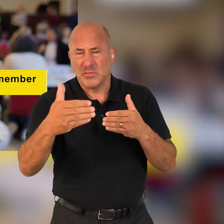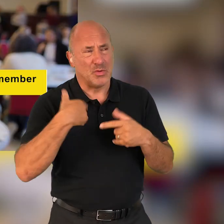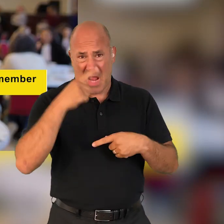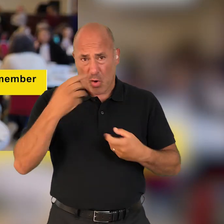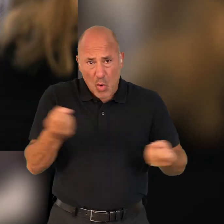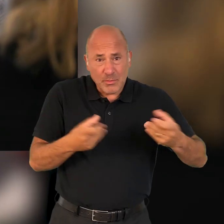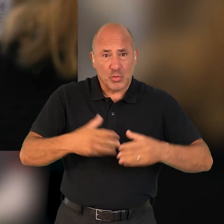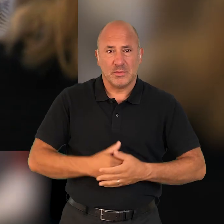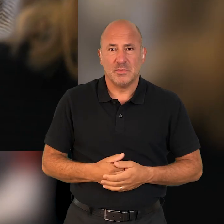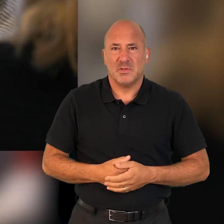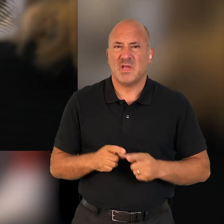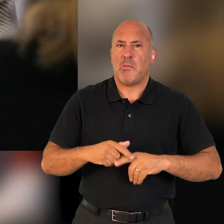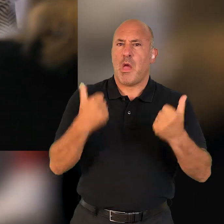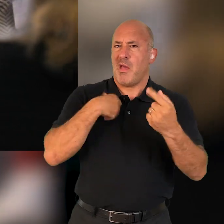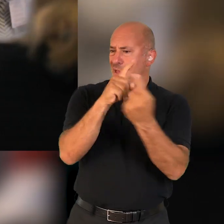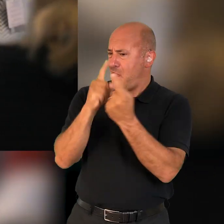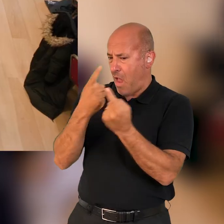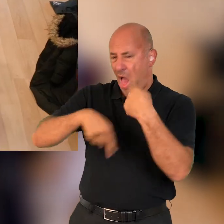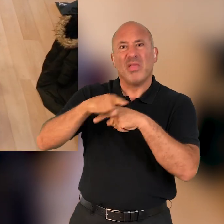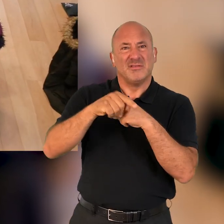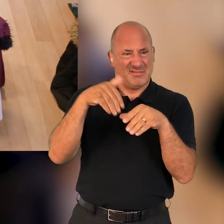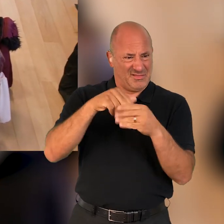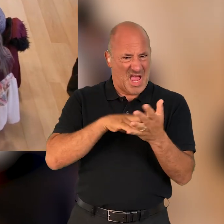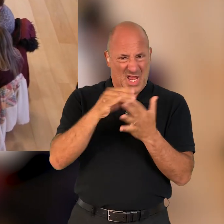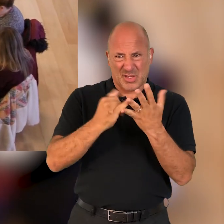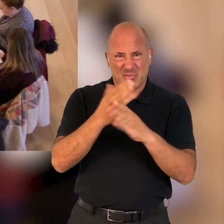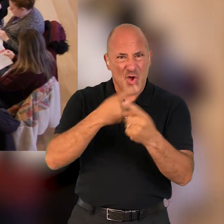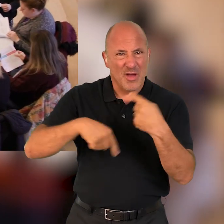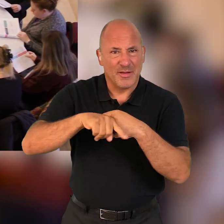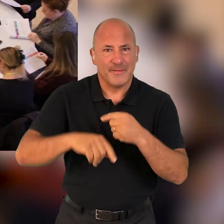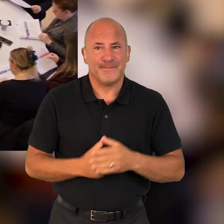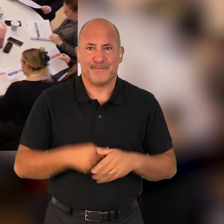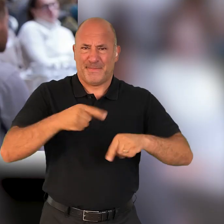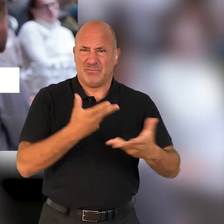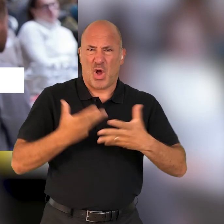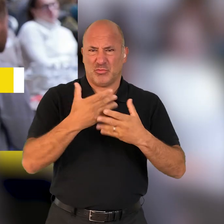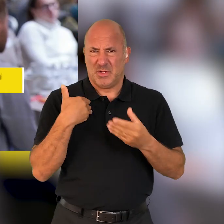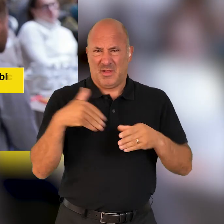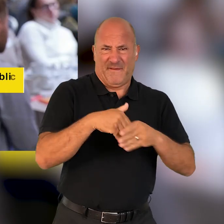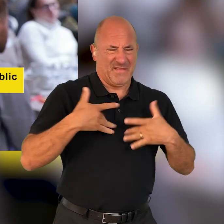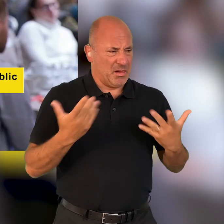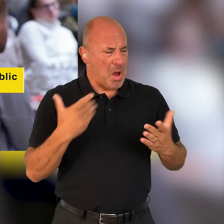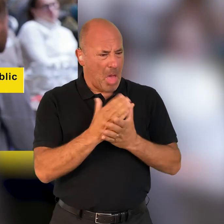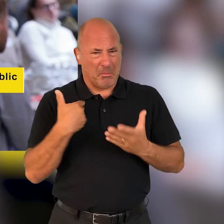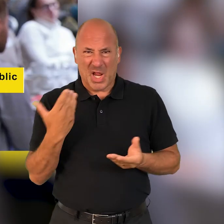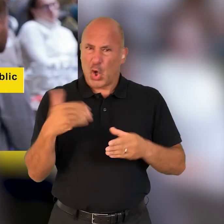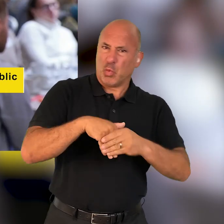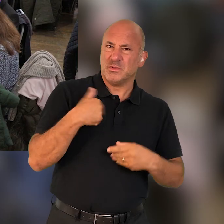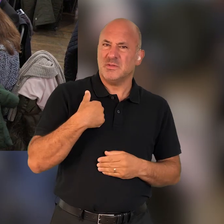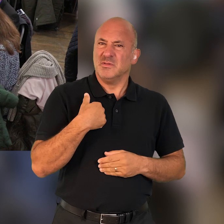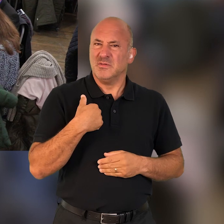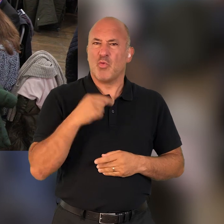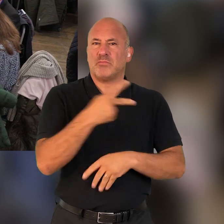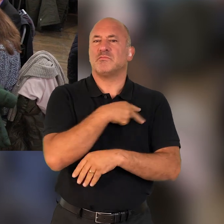be able to contribute to that. It's also really good to be with other people within the NHS. Being part of this discussion makes me feel